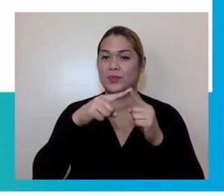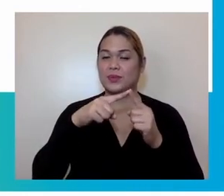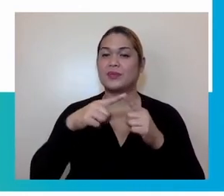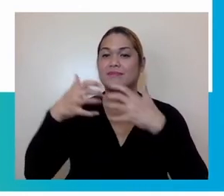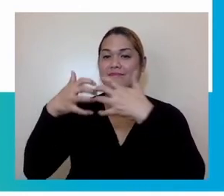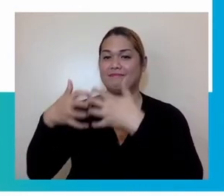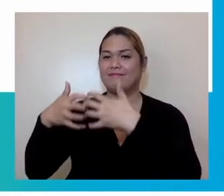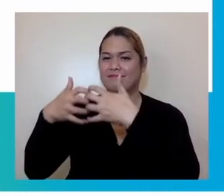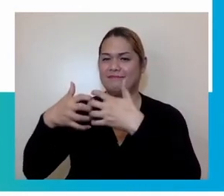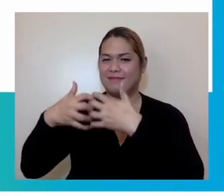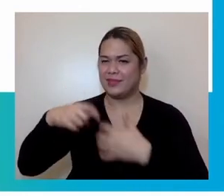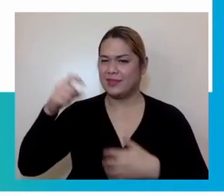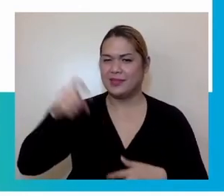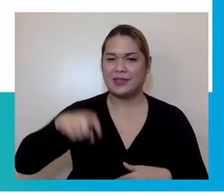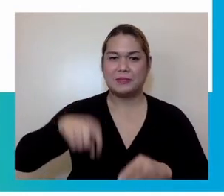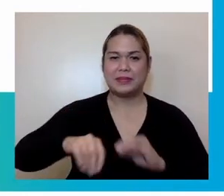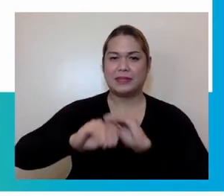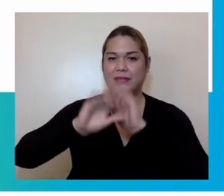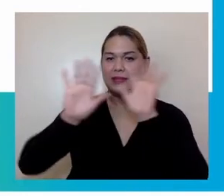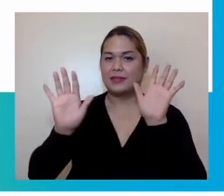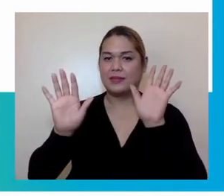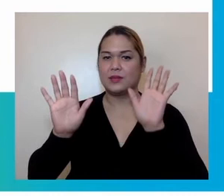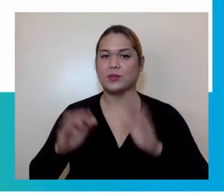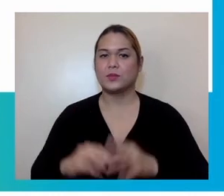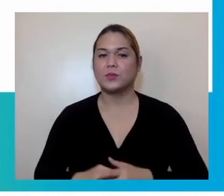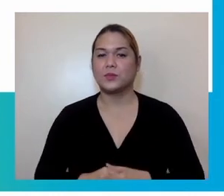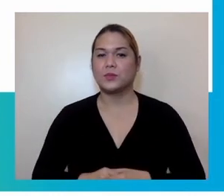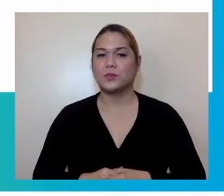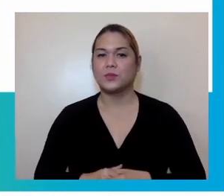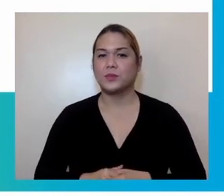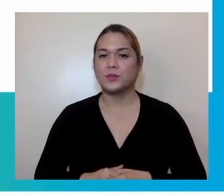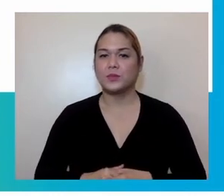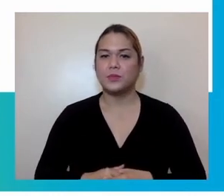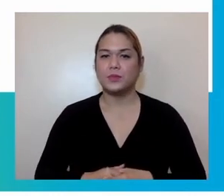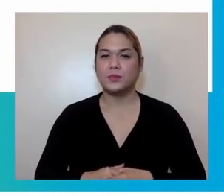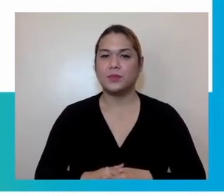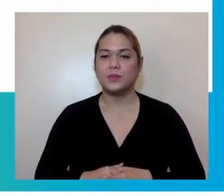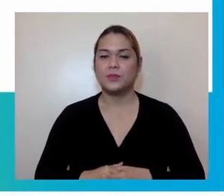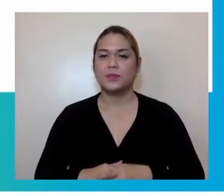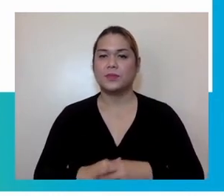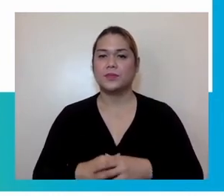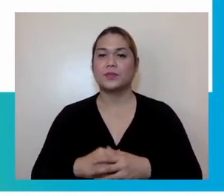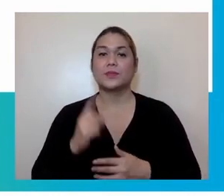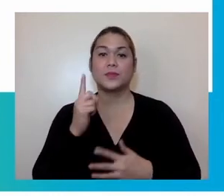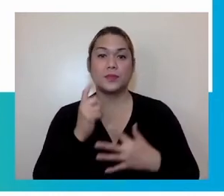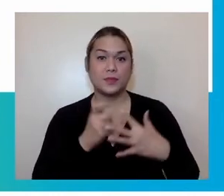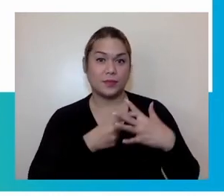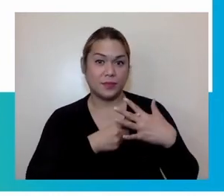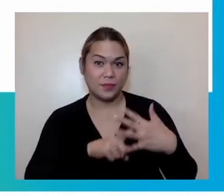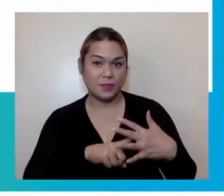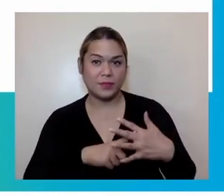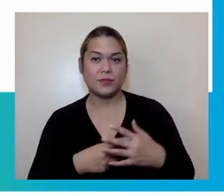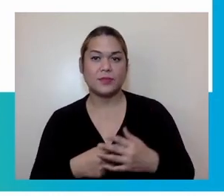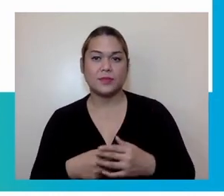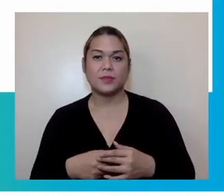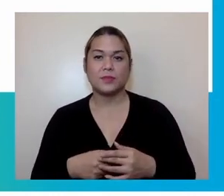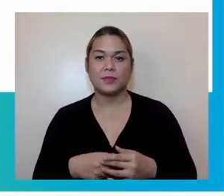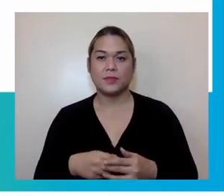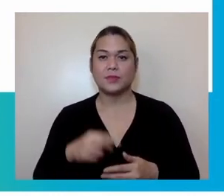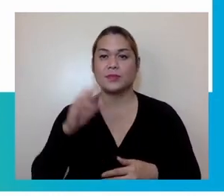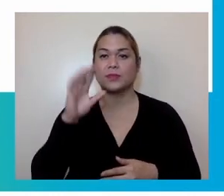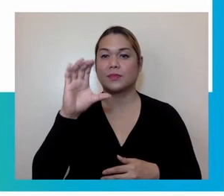Let me begin by comparing the carbon intensity based on full CO2 emissions of thermal waste to energy in